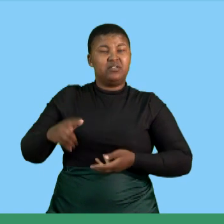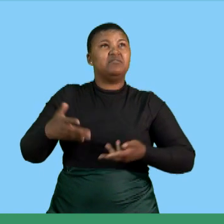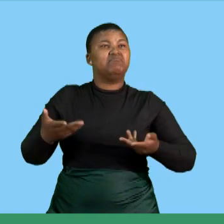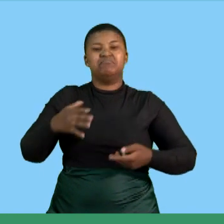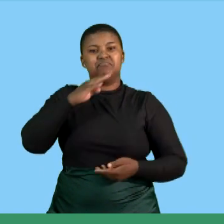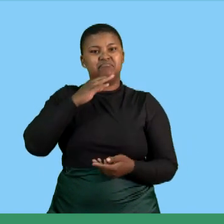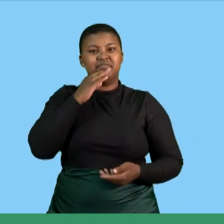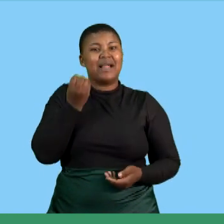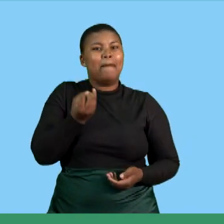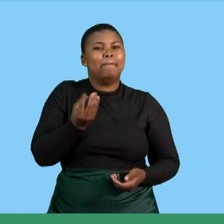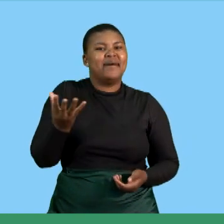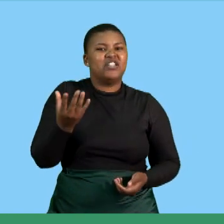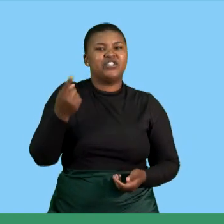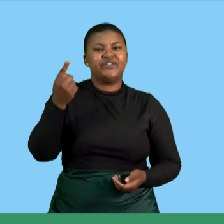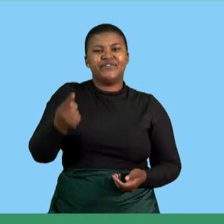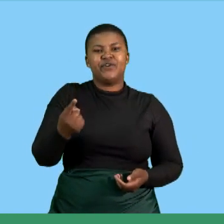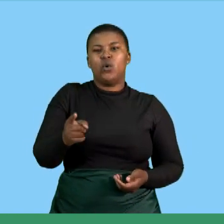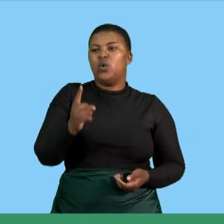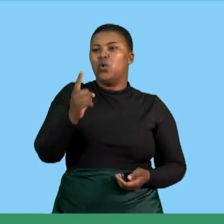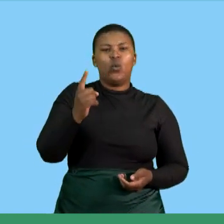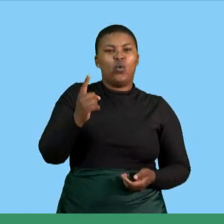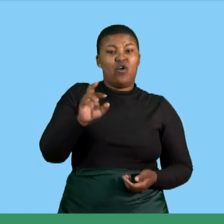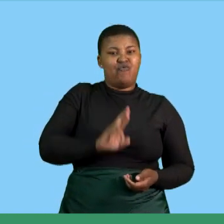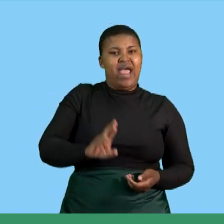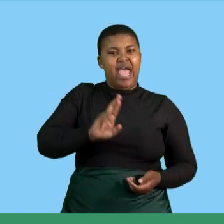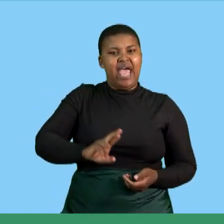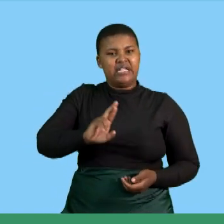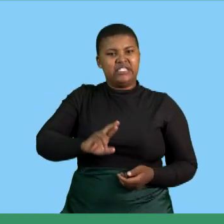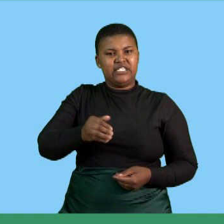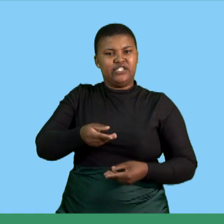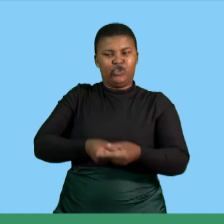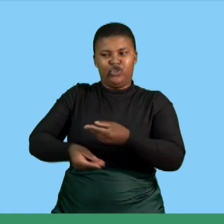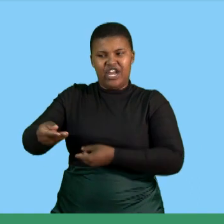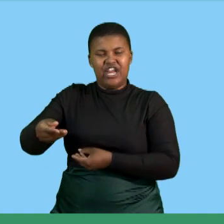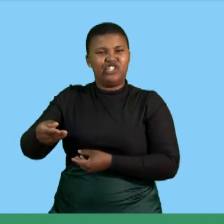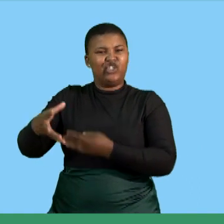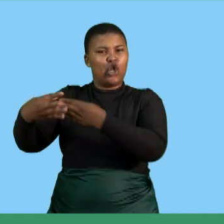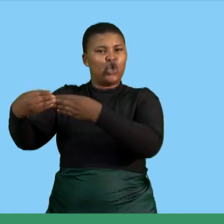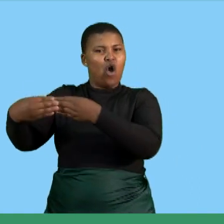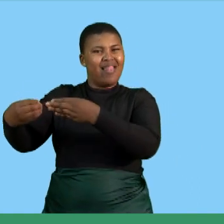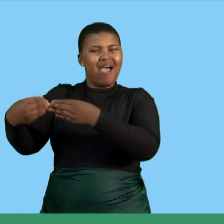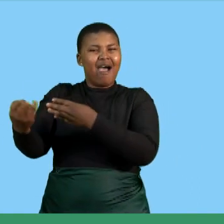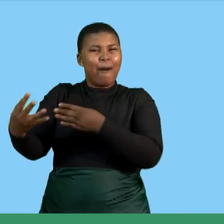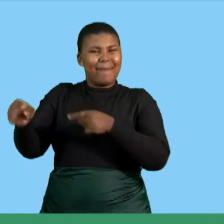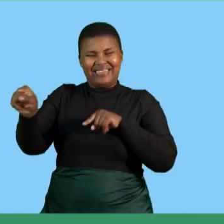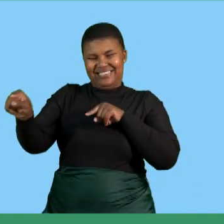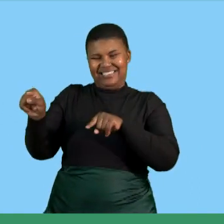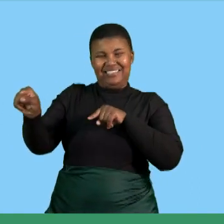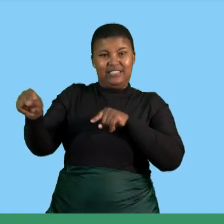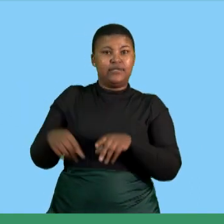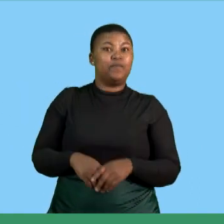being the price of one currency for another. Now, the question asks only